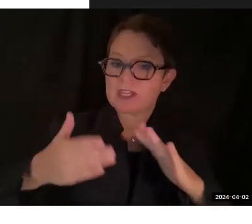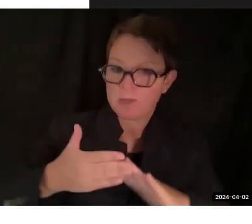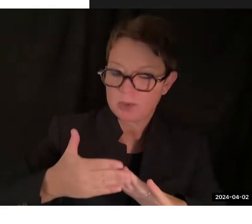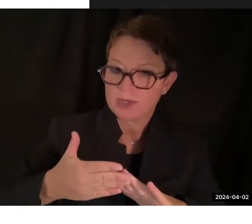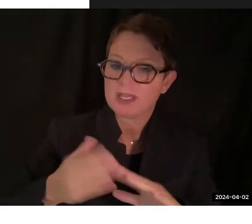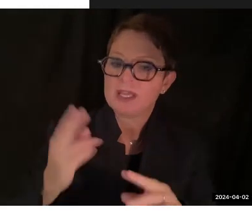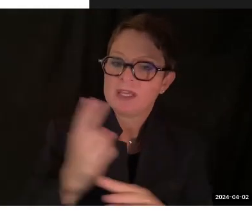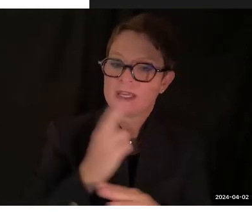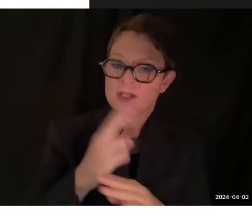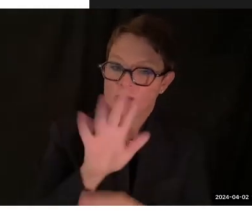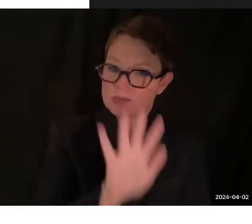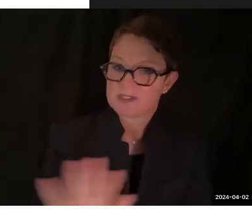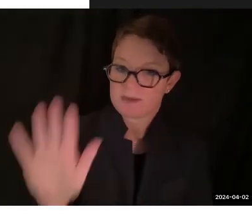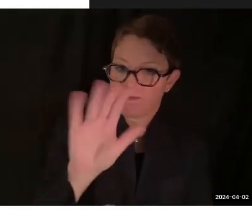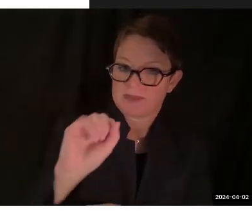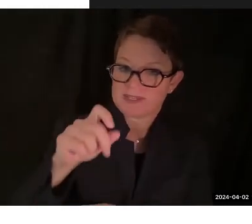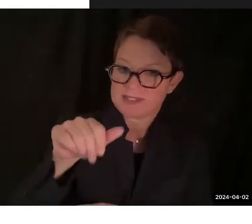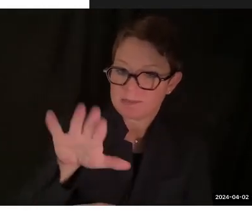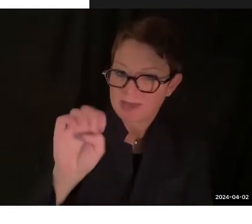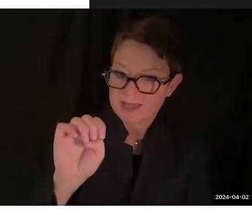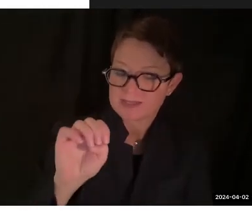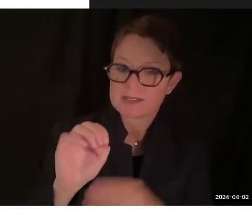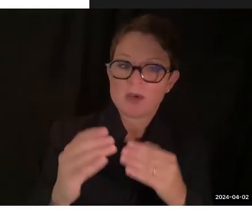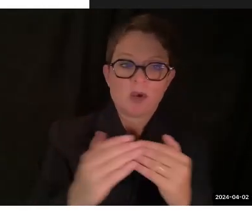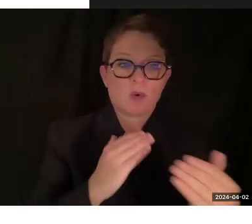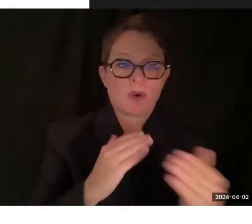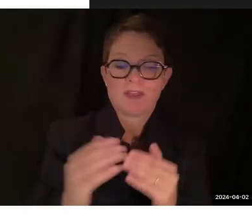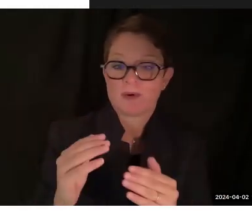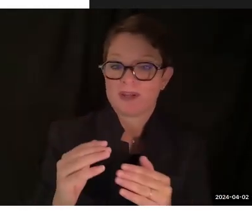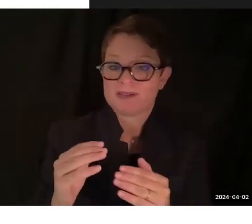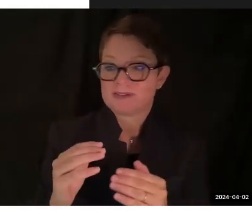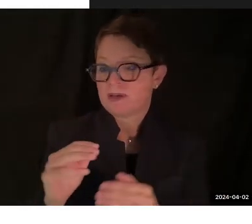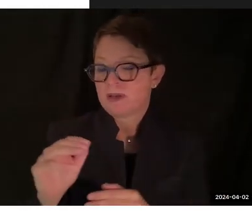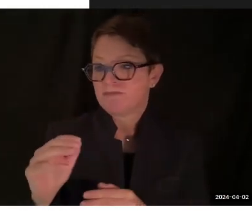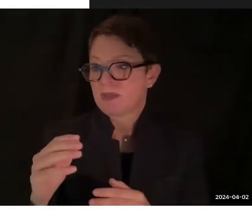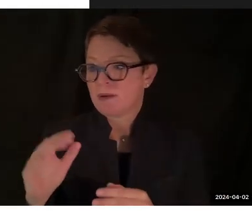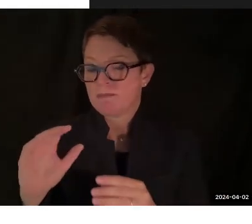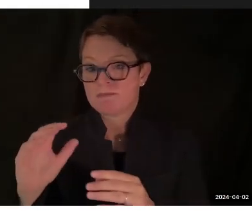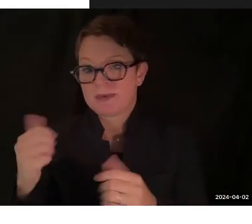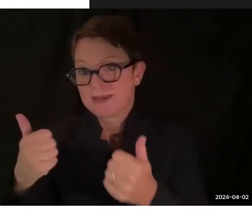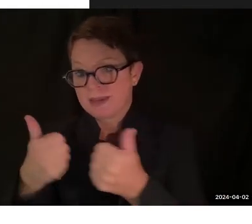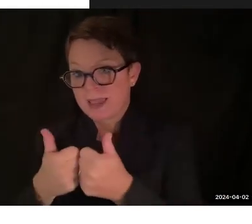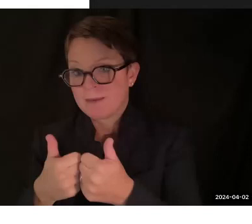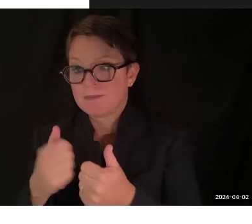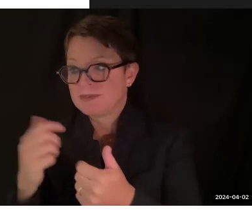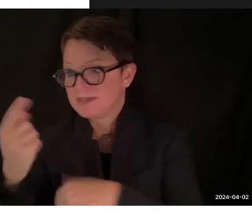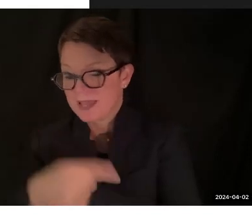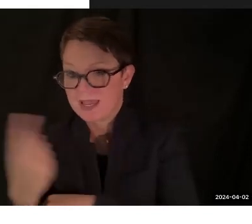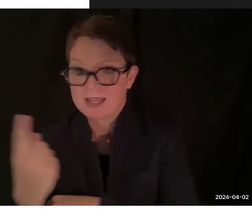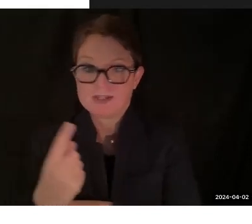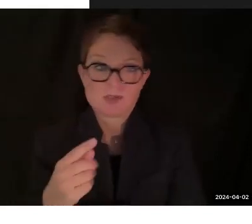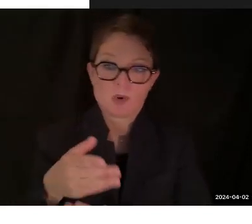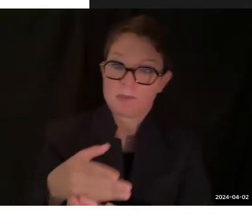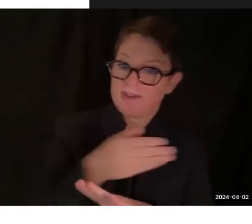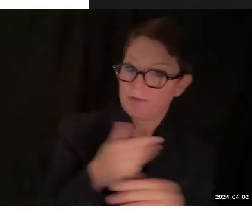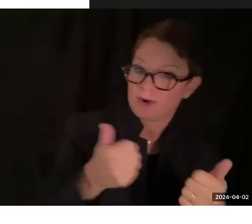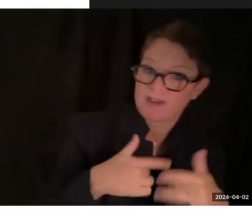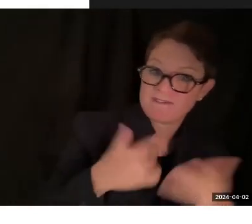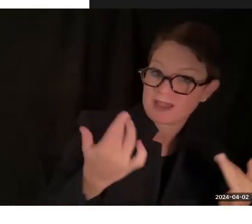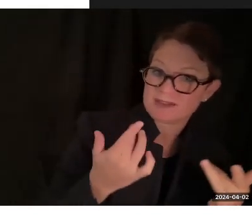able to use these spaces, whether that is on non-event days or even prior to events